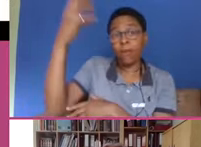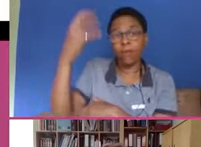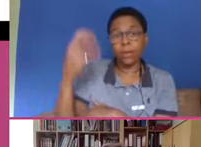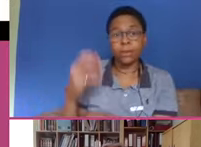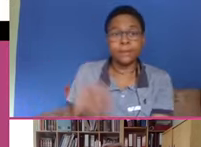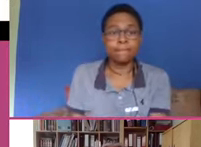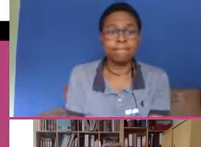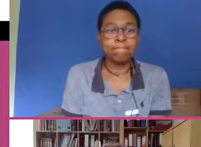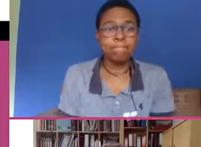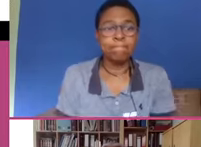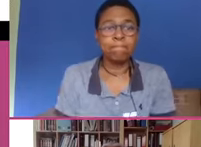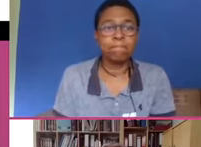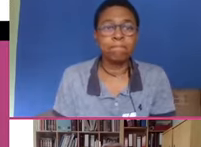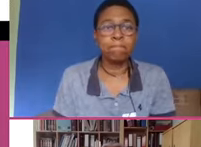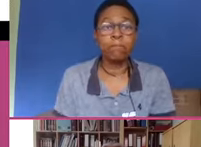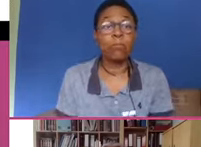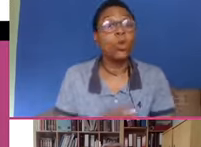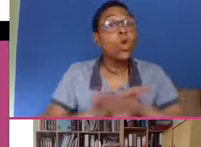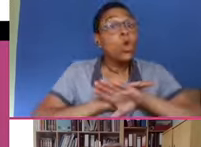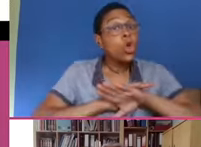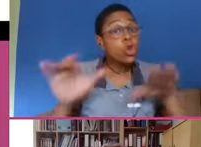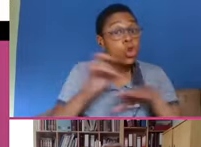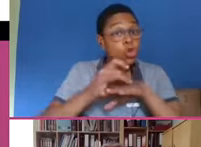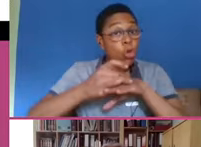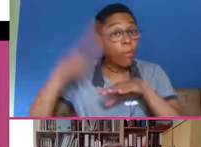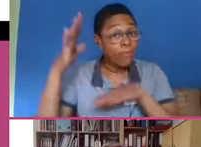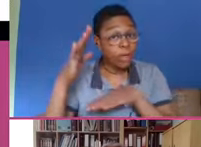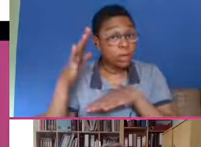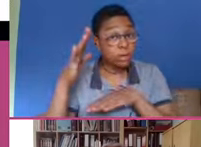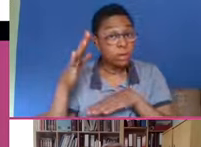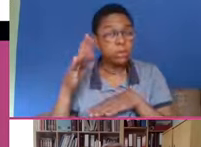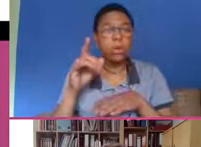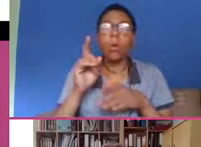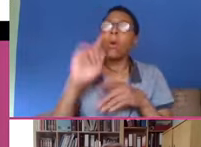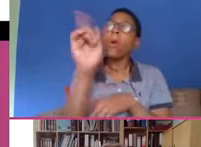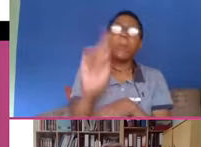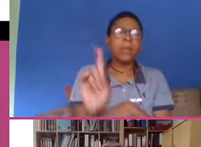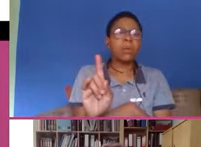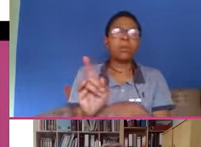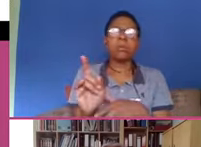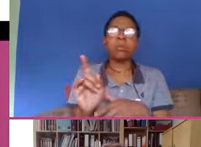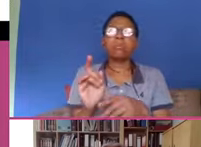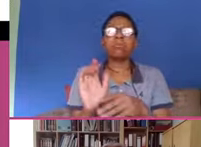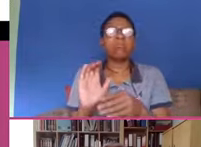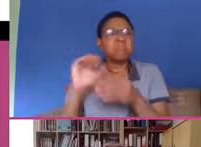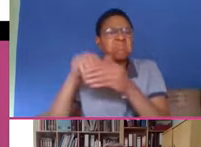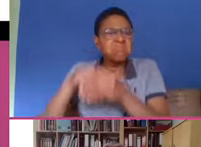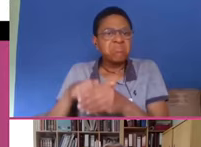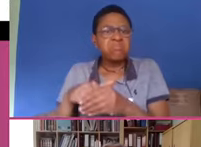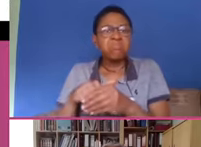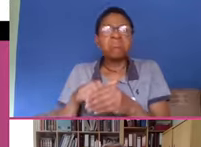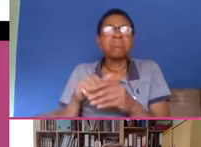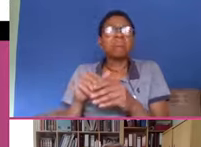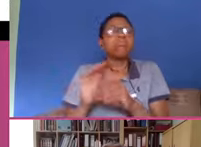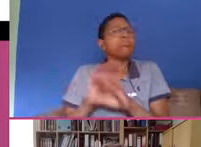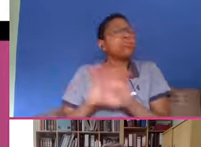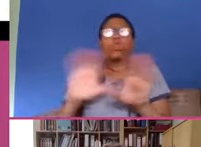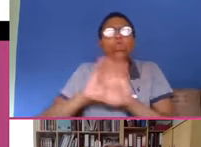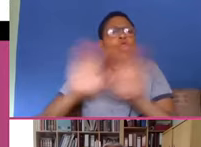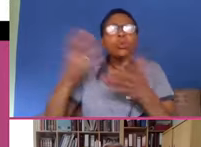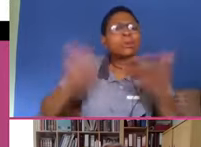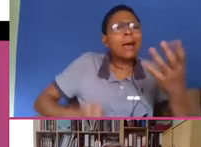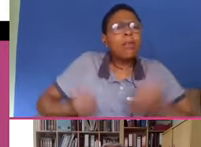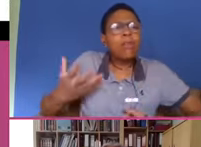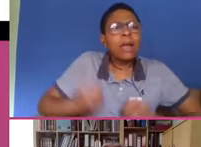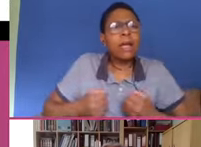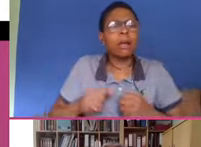page. Non-professionals, those participating in performing arts other than for work purposes, or